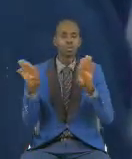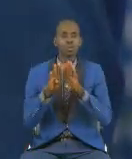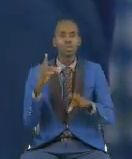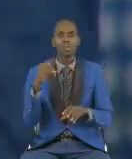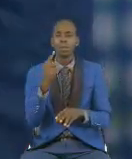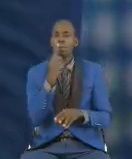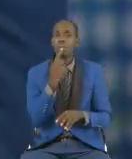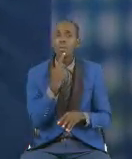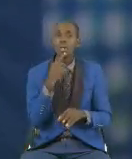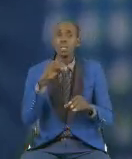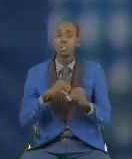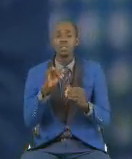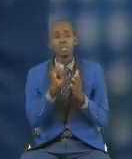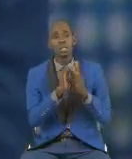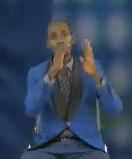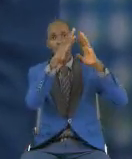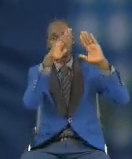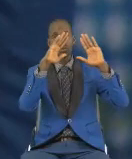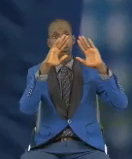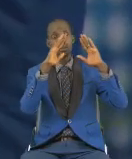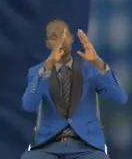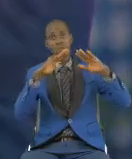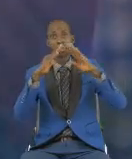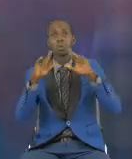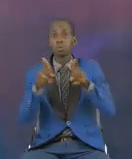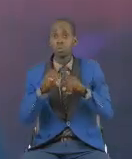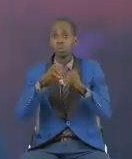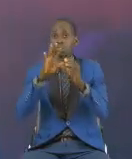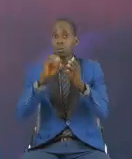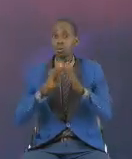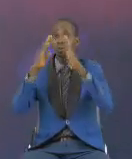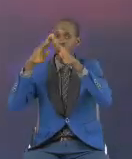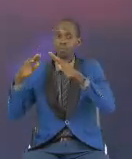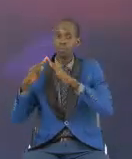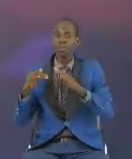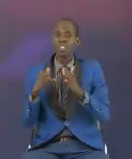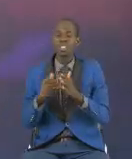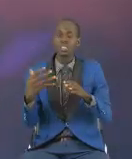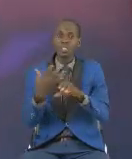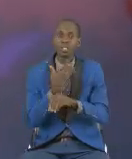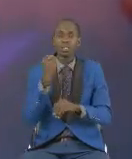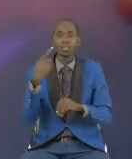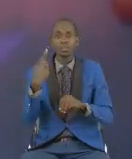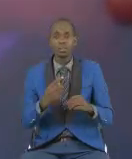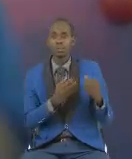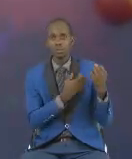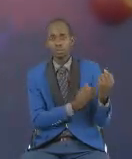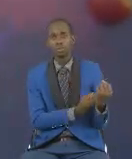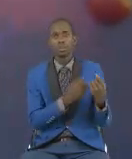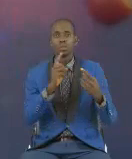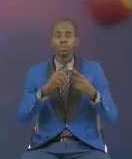that community. As well as in your community, it takes the courage to proclaim